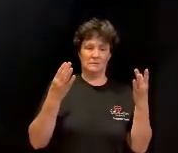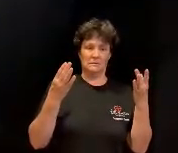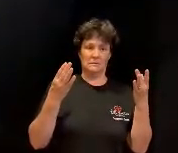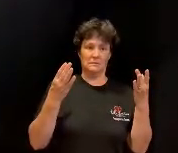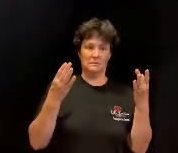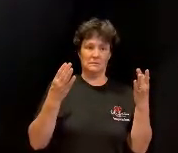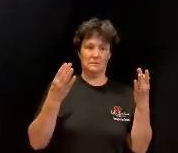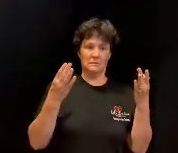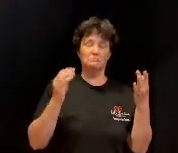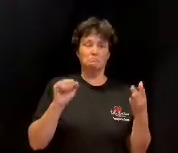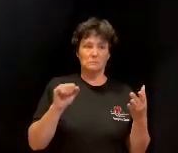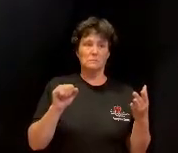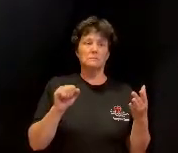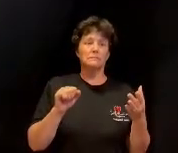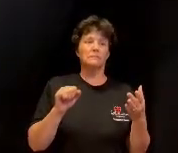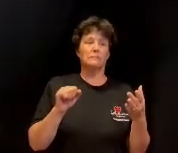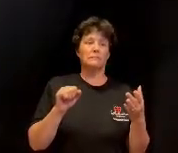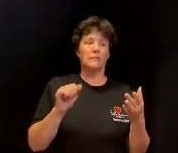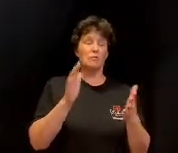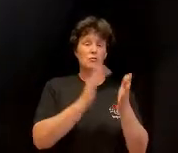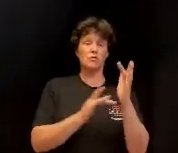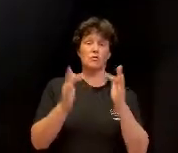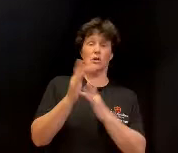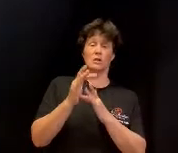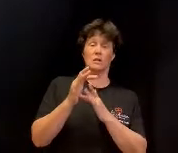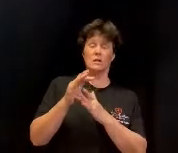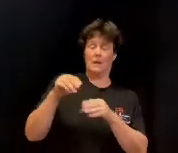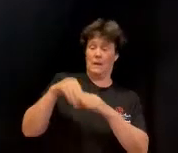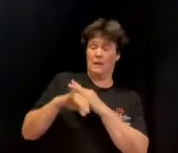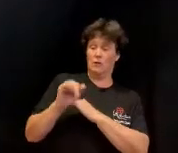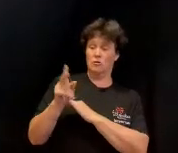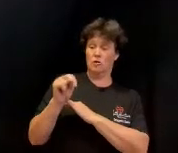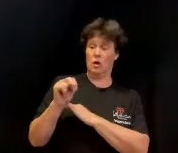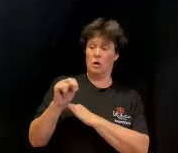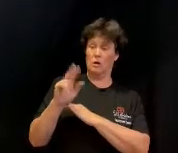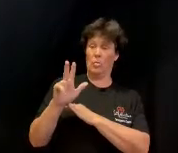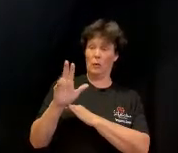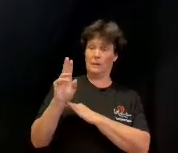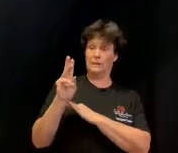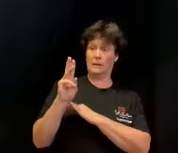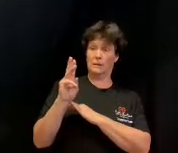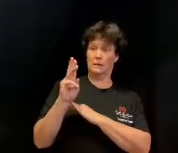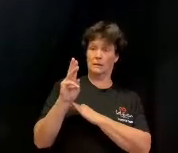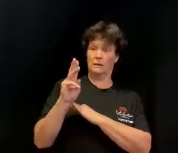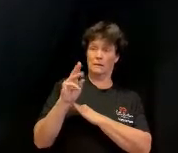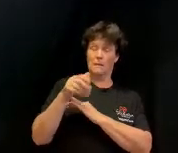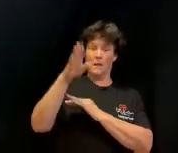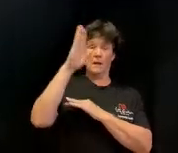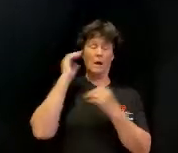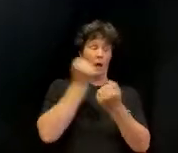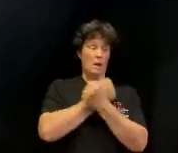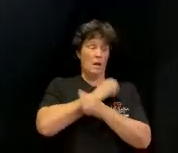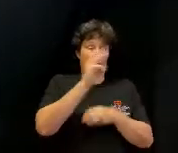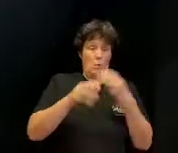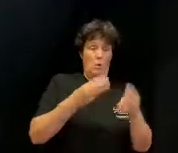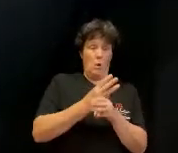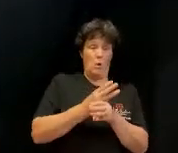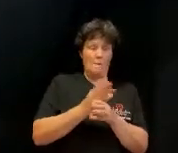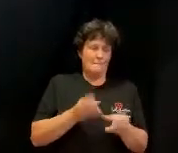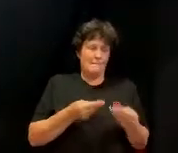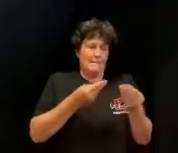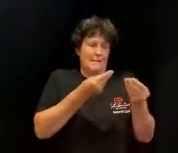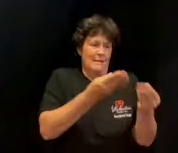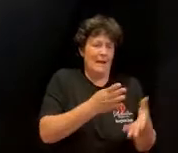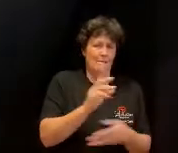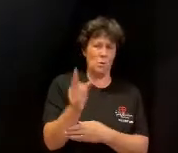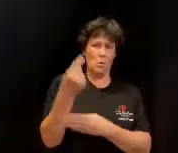I mean, even Jesus in John 3:16, right? "For God so loved the world that he gave his only begotten son." We all know that, right? But verse